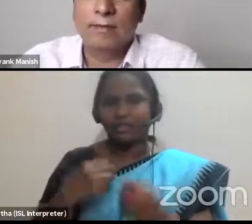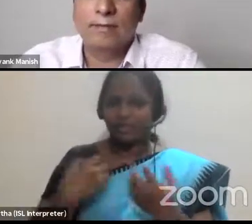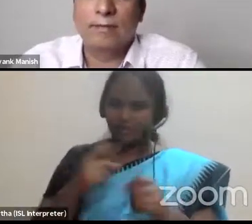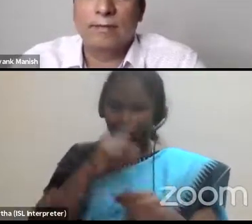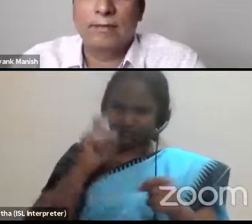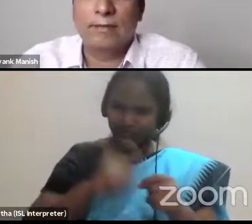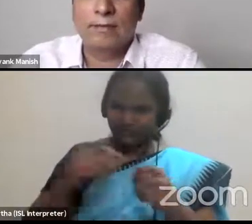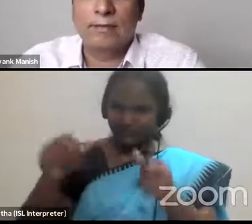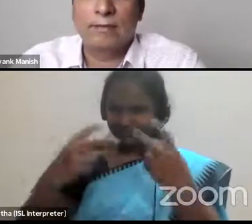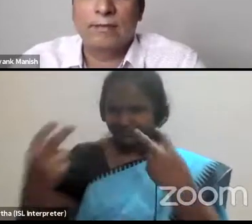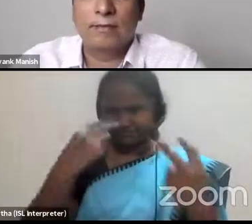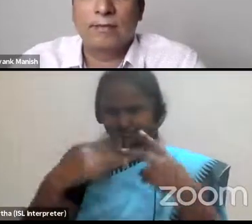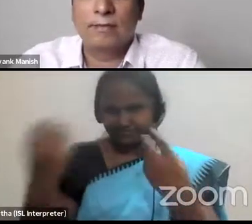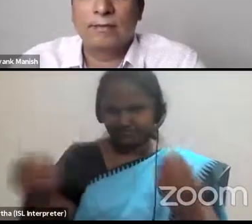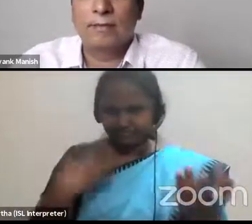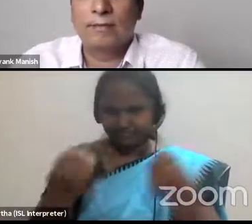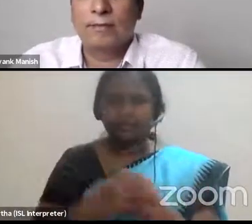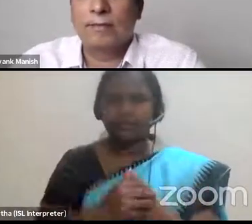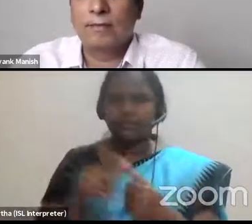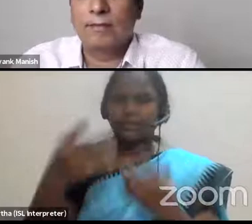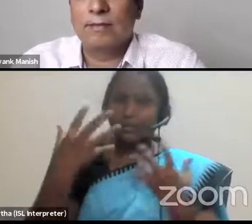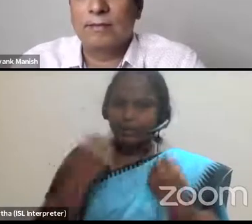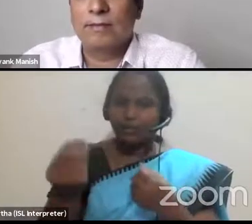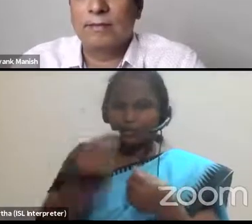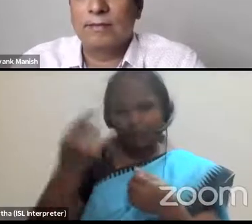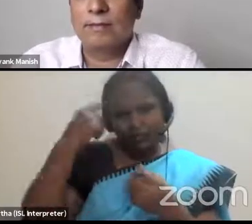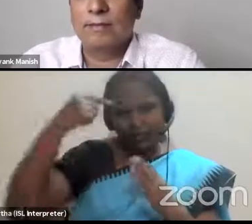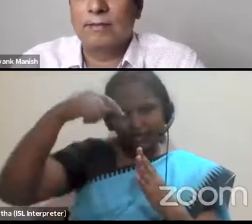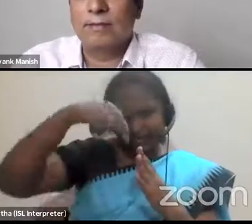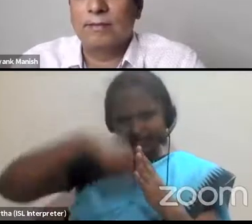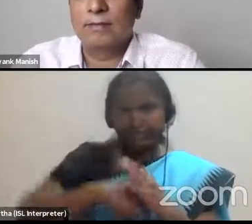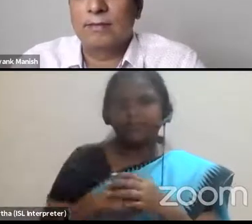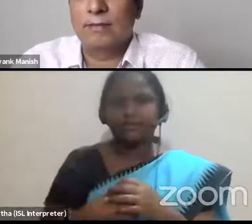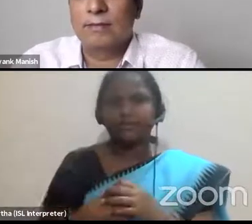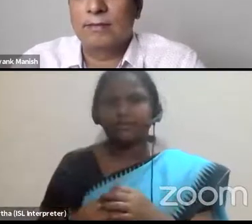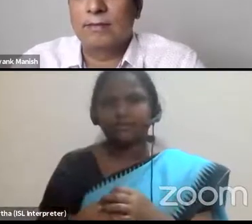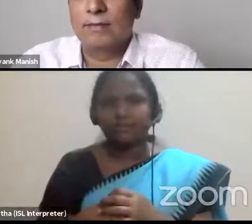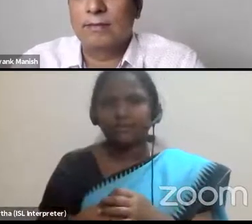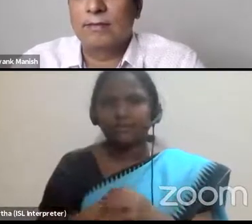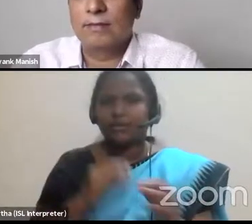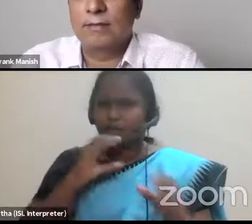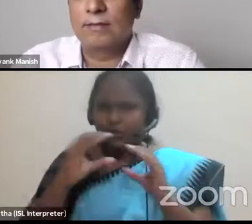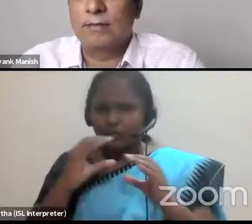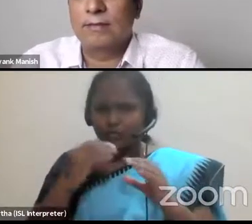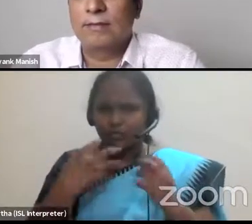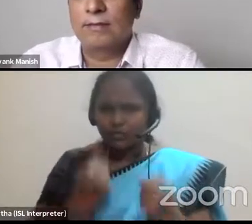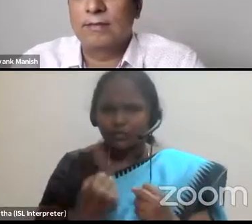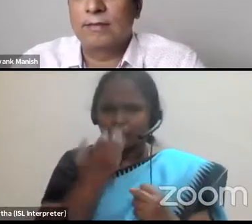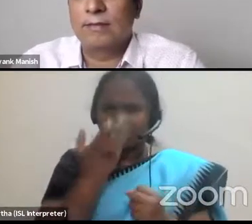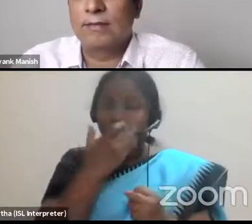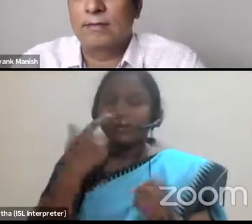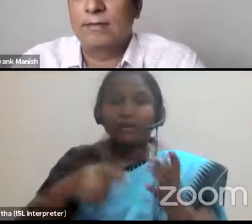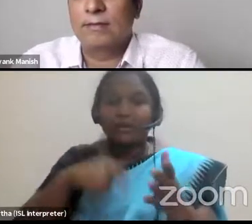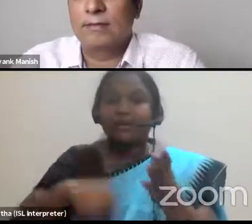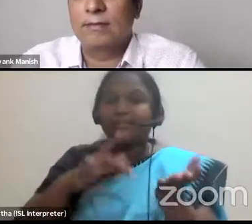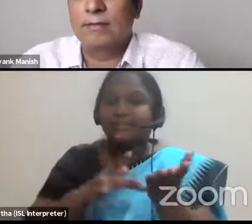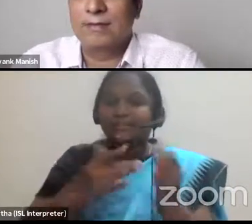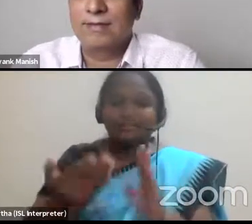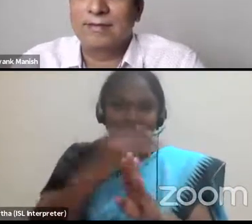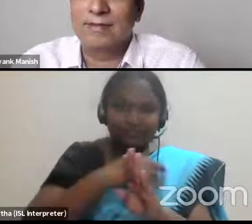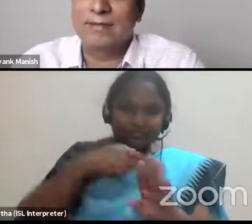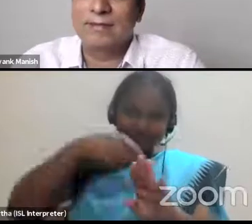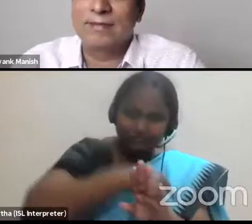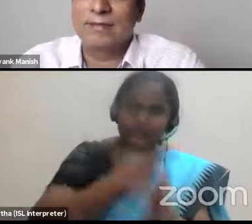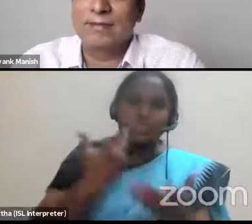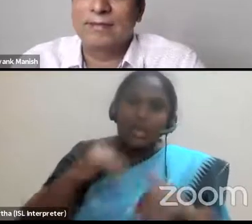from the audience that, they wanted to know a little deeper. Can you dive a little deeper into the conversational AI? What was the technology behind that? How does